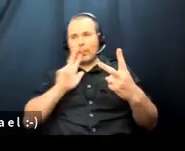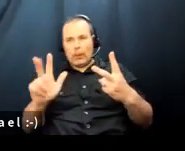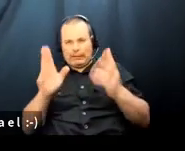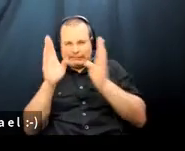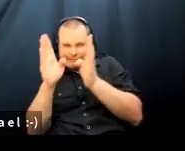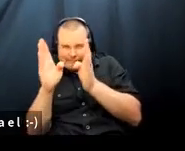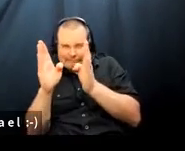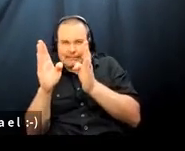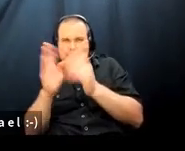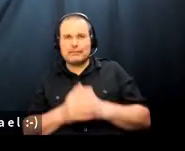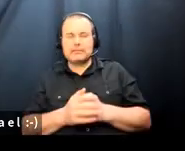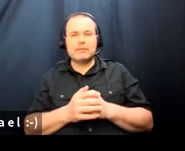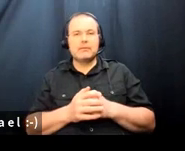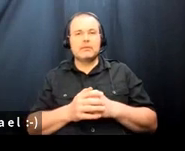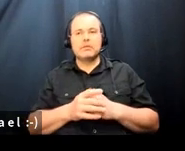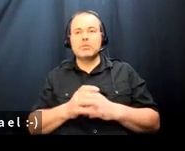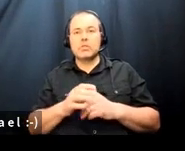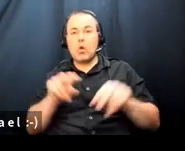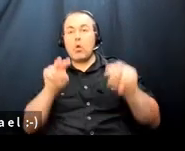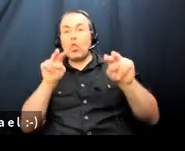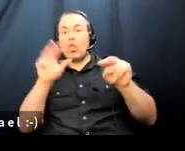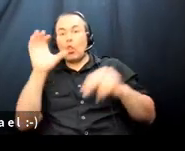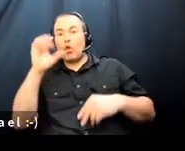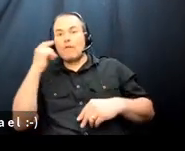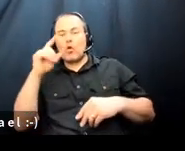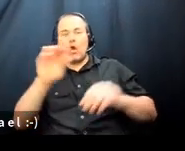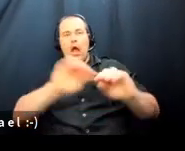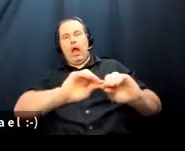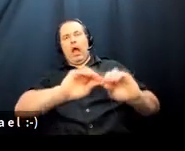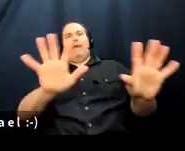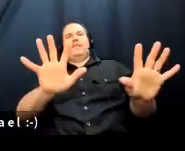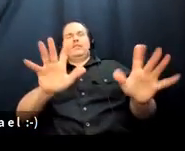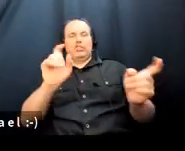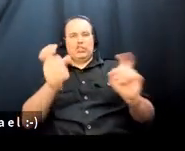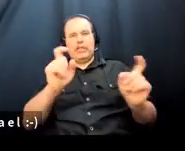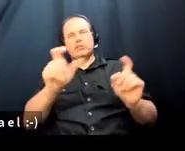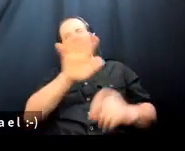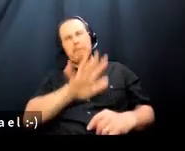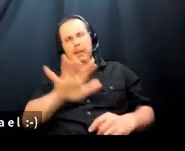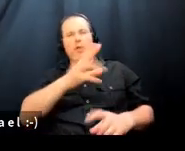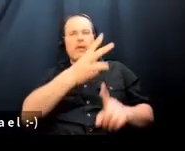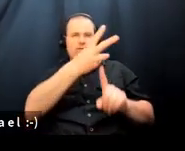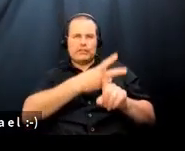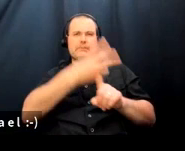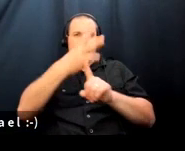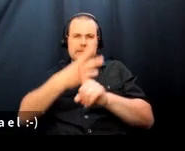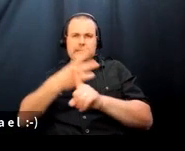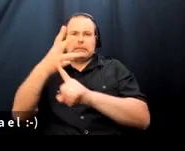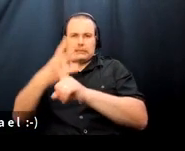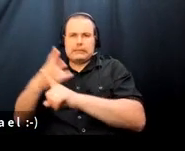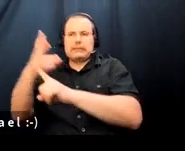So look for obvious changes about every 6 months